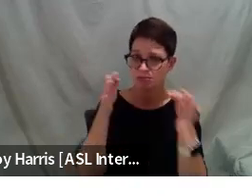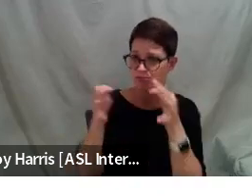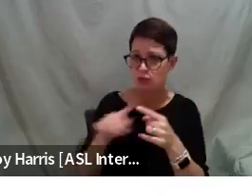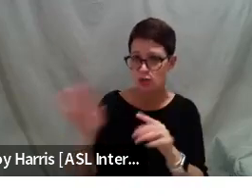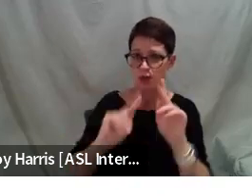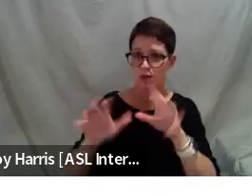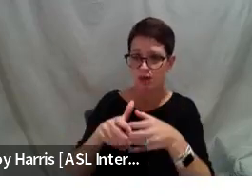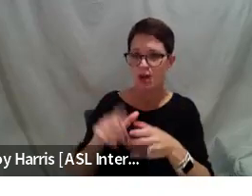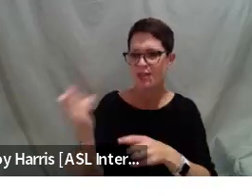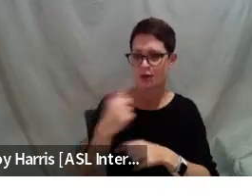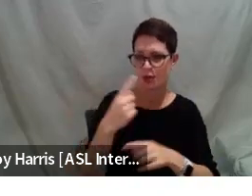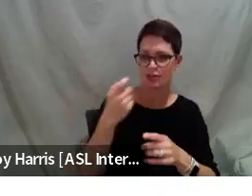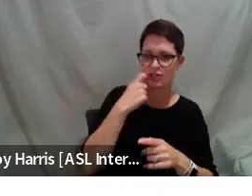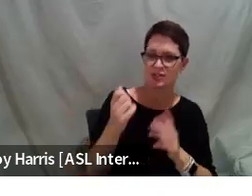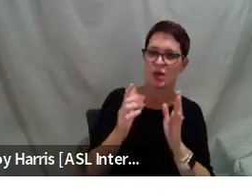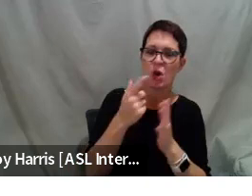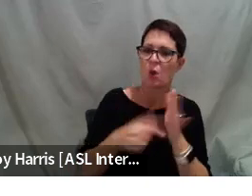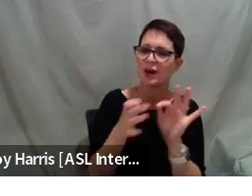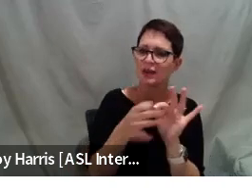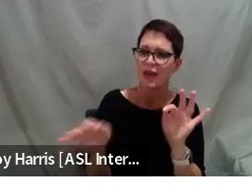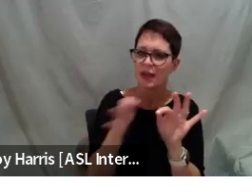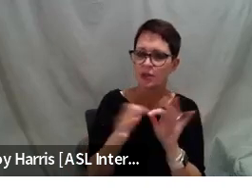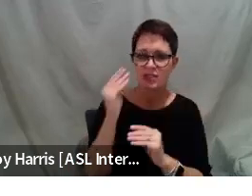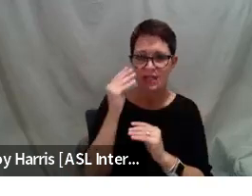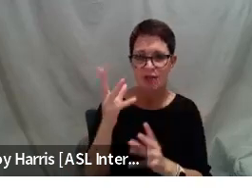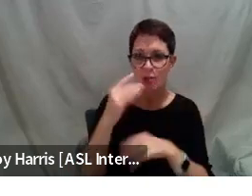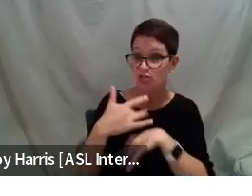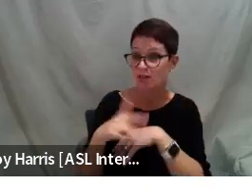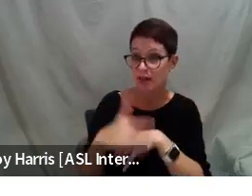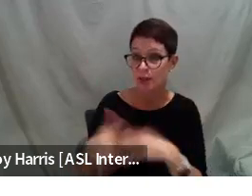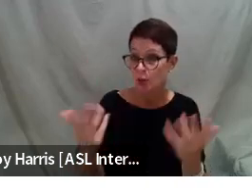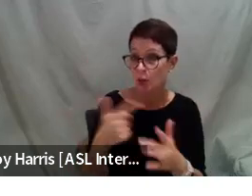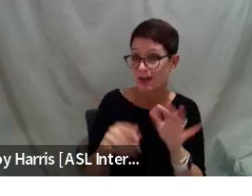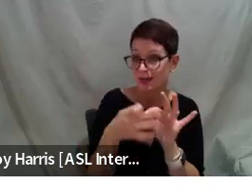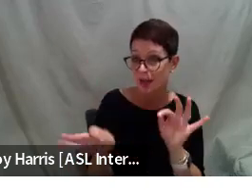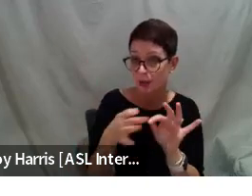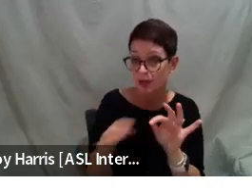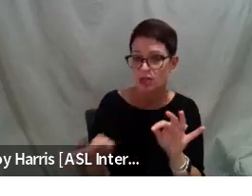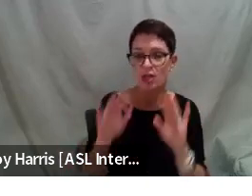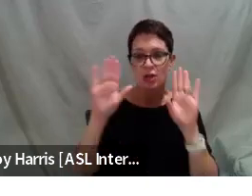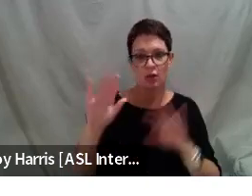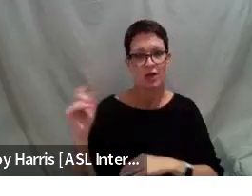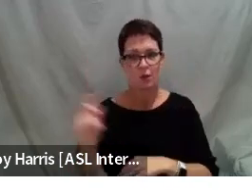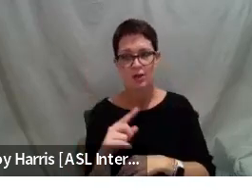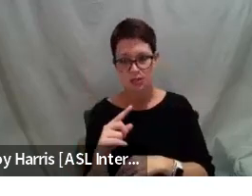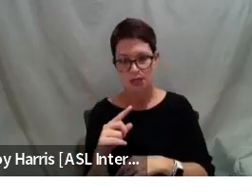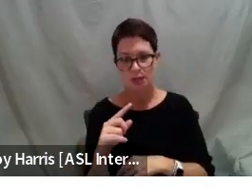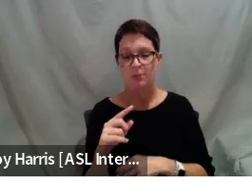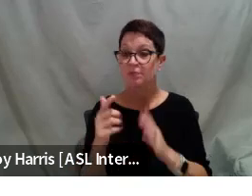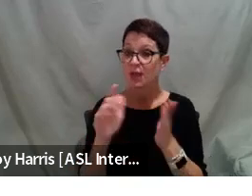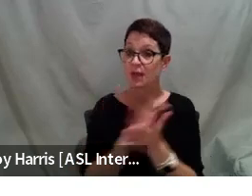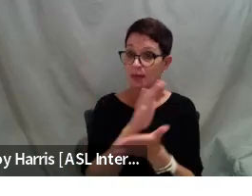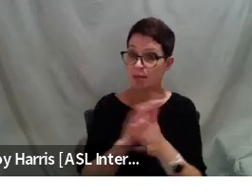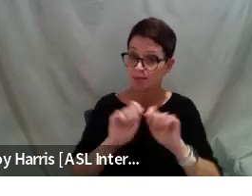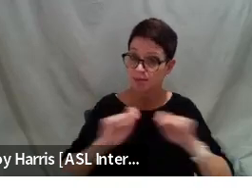We just got another question asking what languages information is available. So that's a great question. The packet that